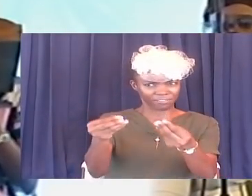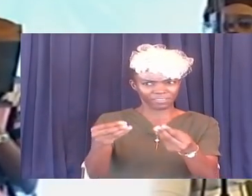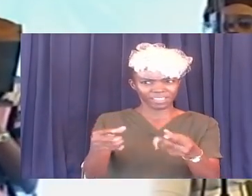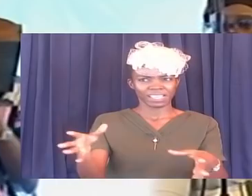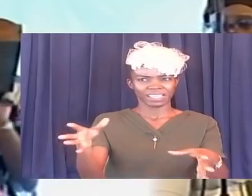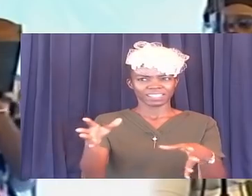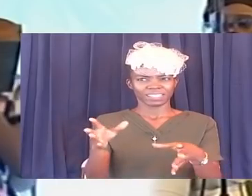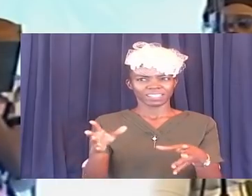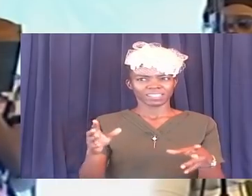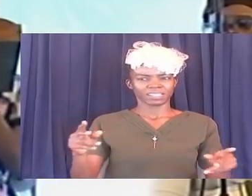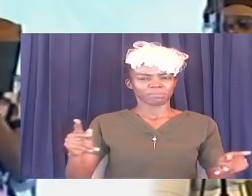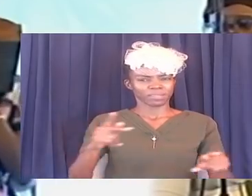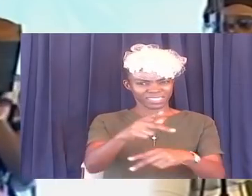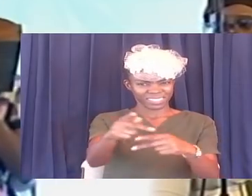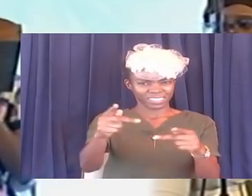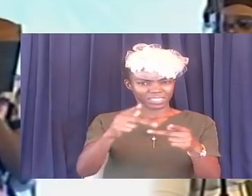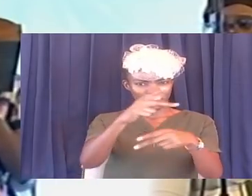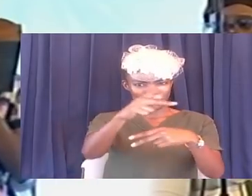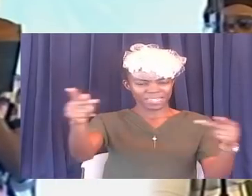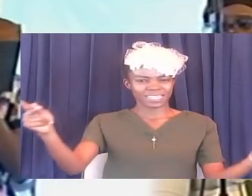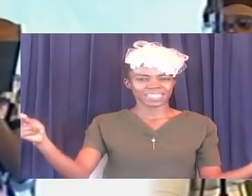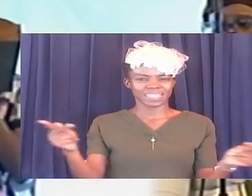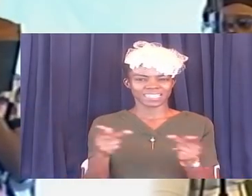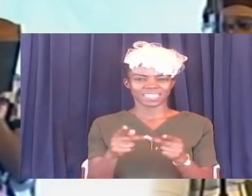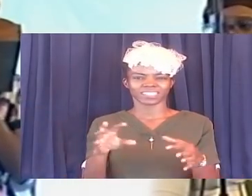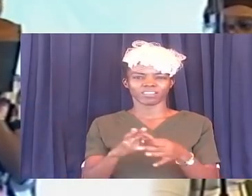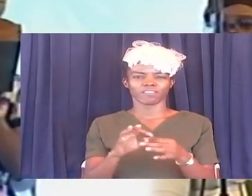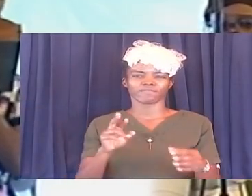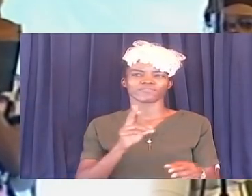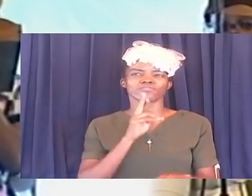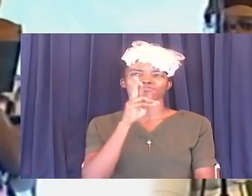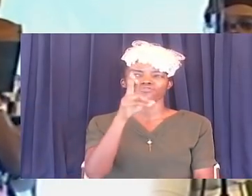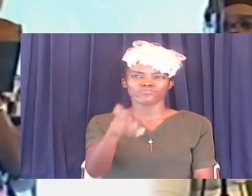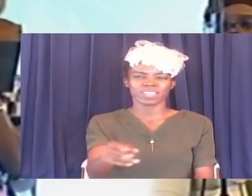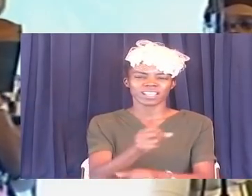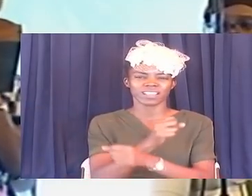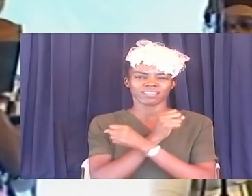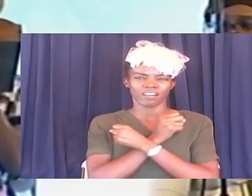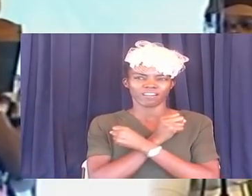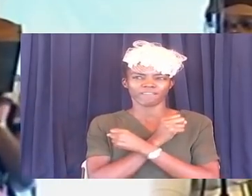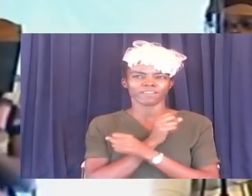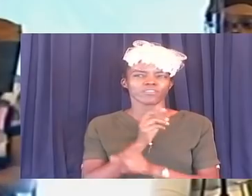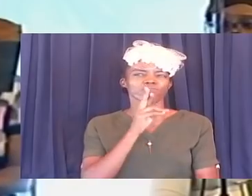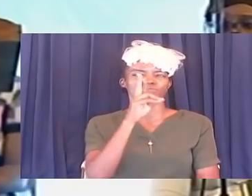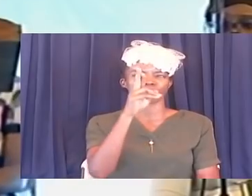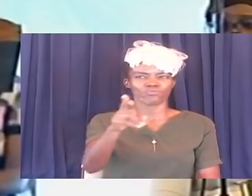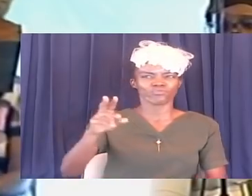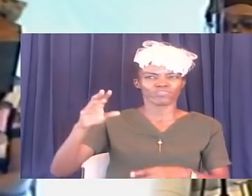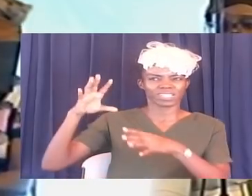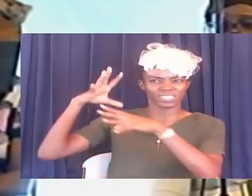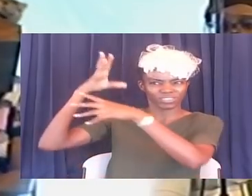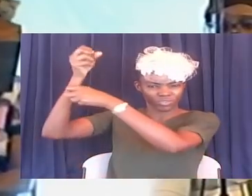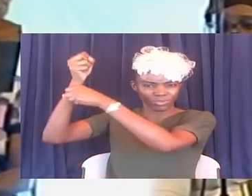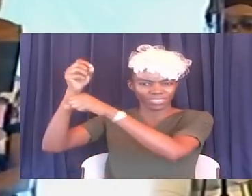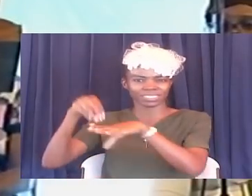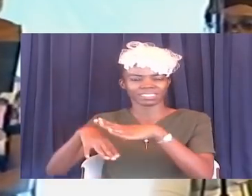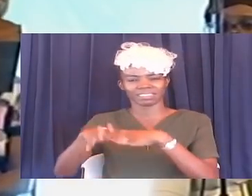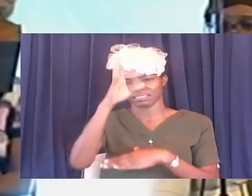love, real forgiveness. Hallelujah. Really trusting God as he